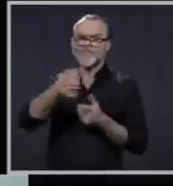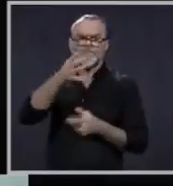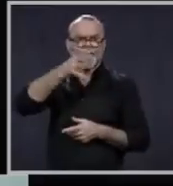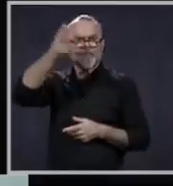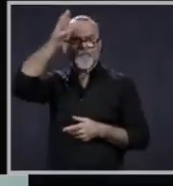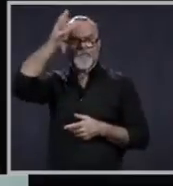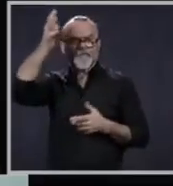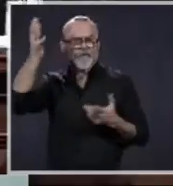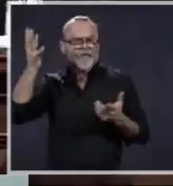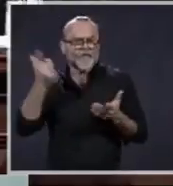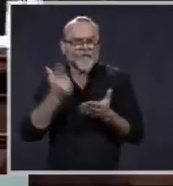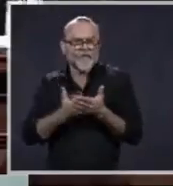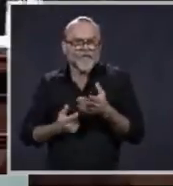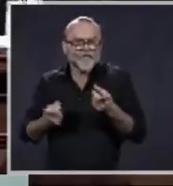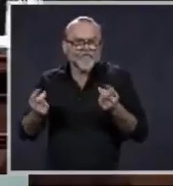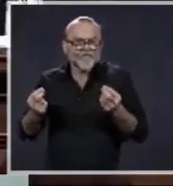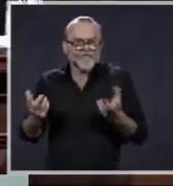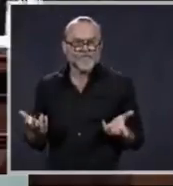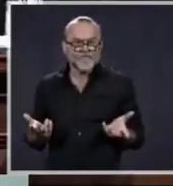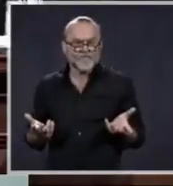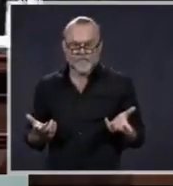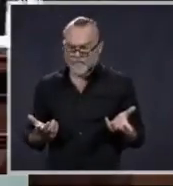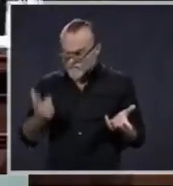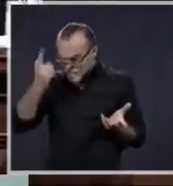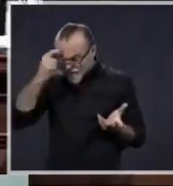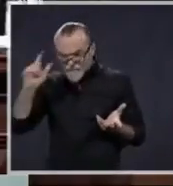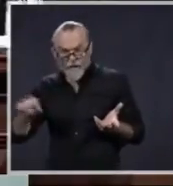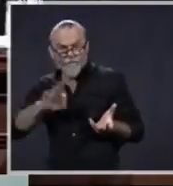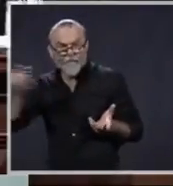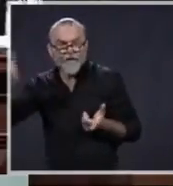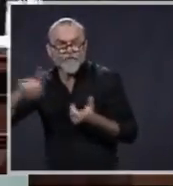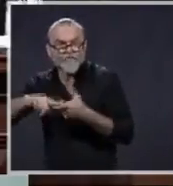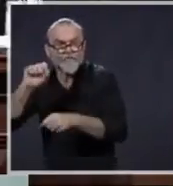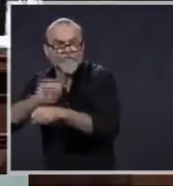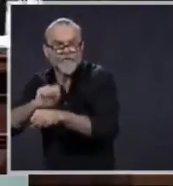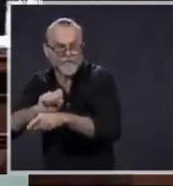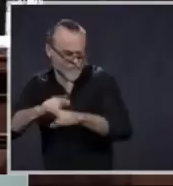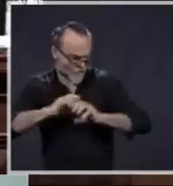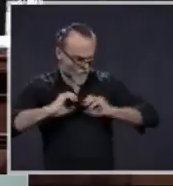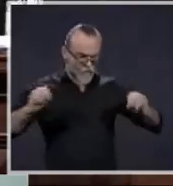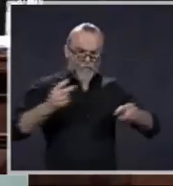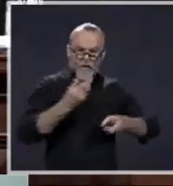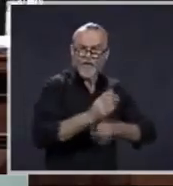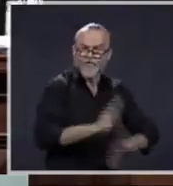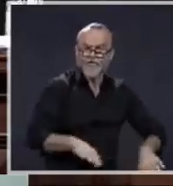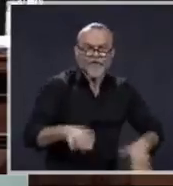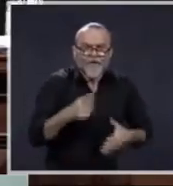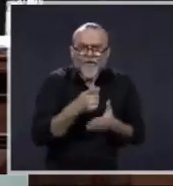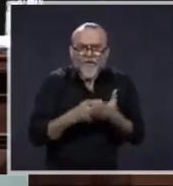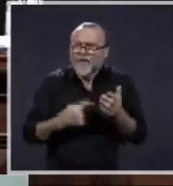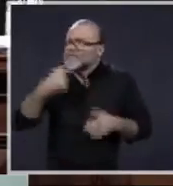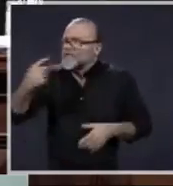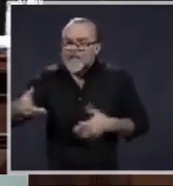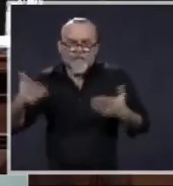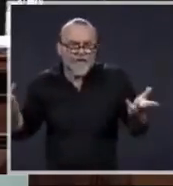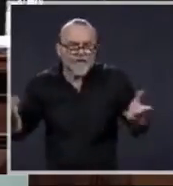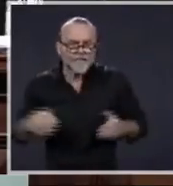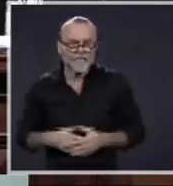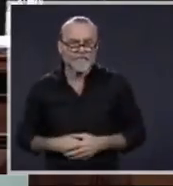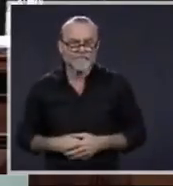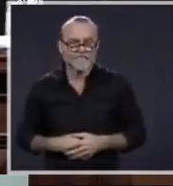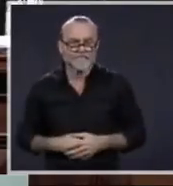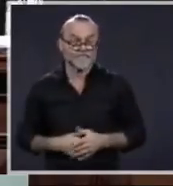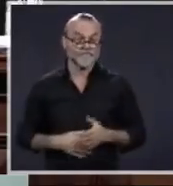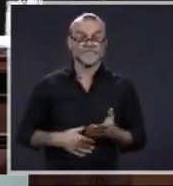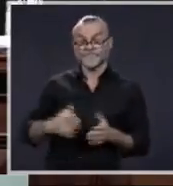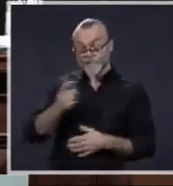Maintenant, deux dernières questions en anglais de Raquel Fletcher, de Global. A lot of Quebecers were outside over the